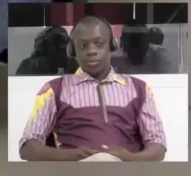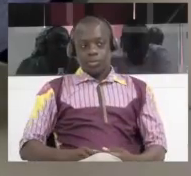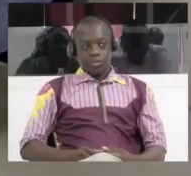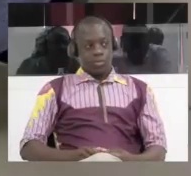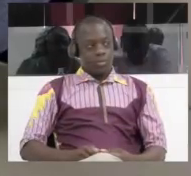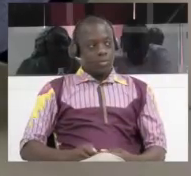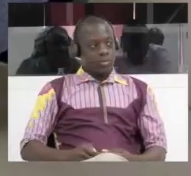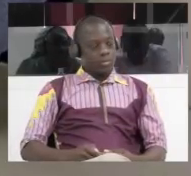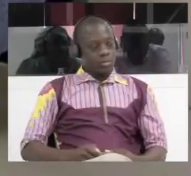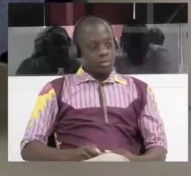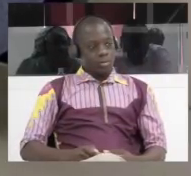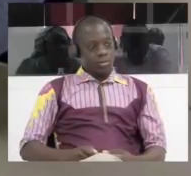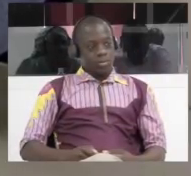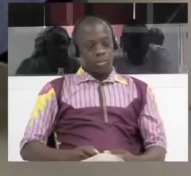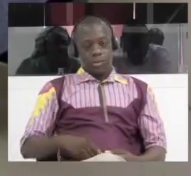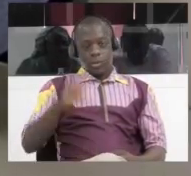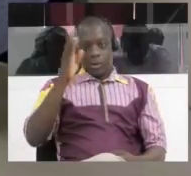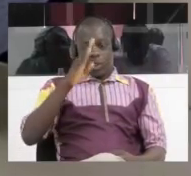Thank you, Imam C.